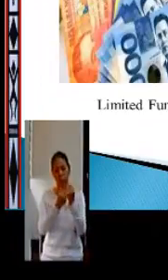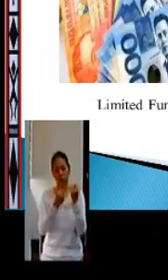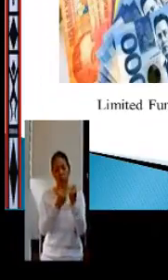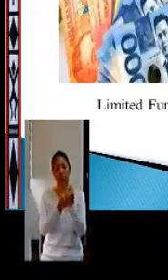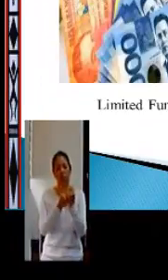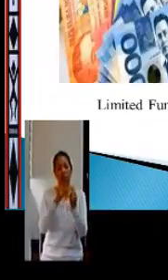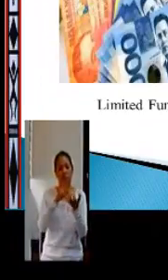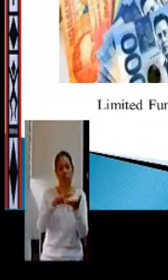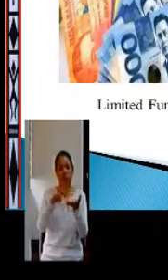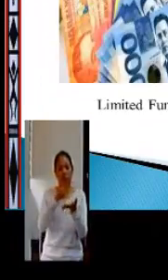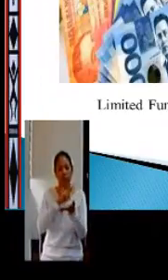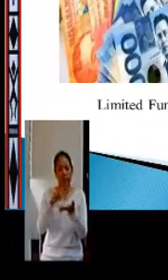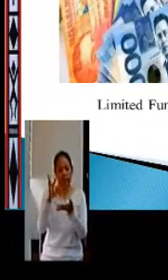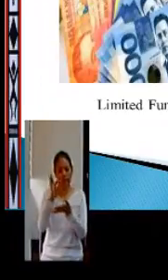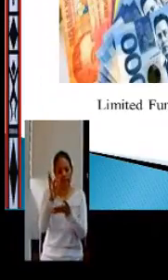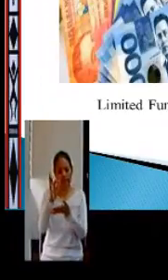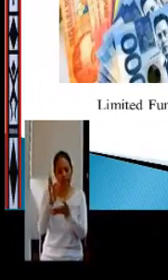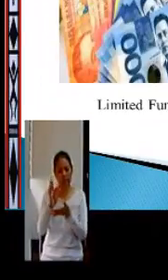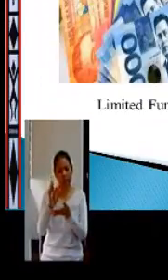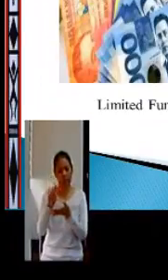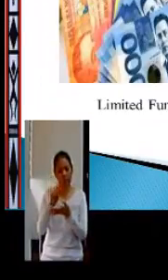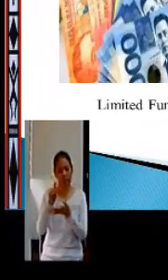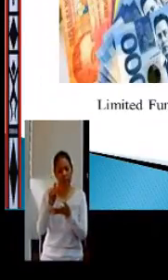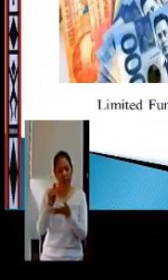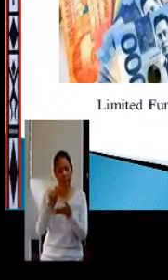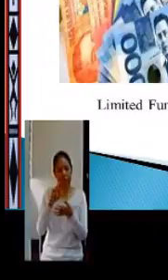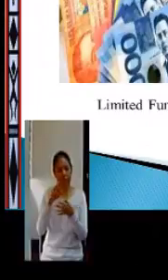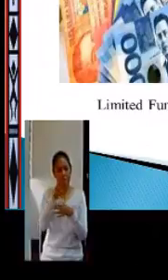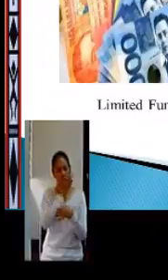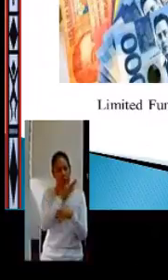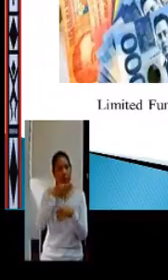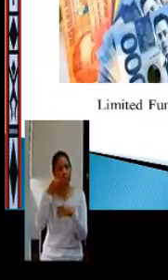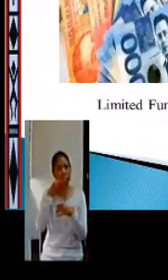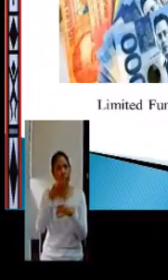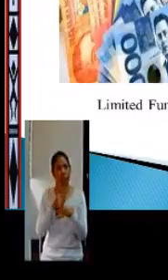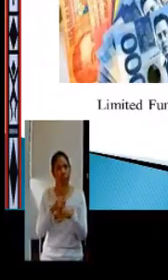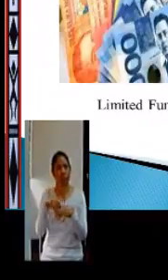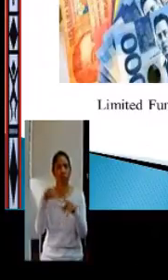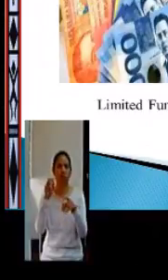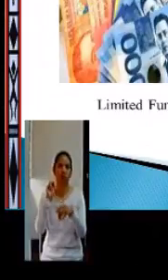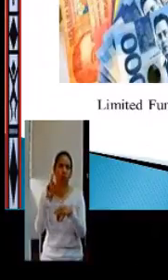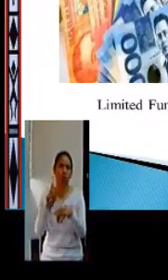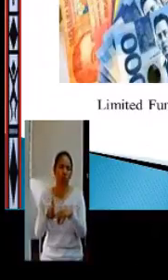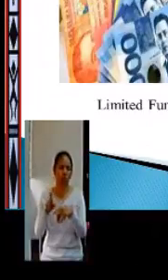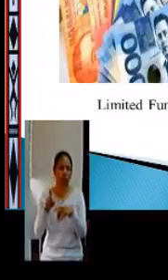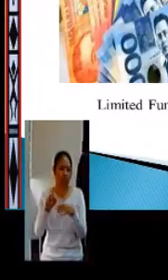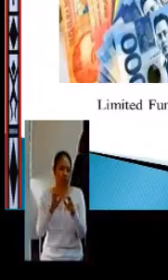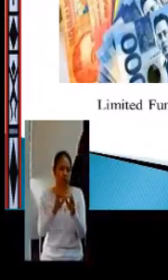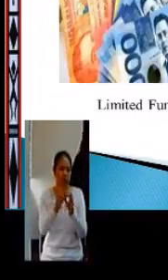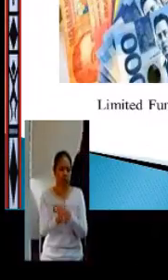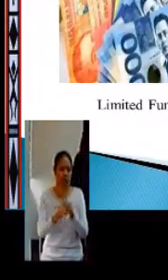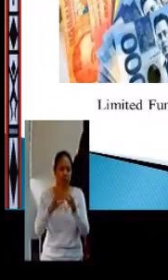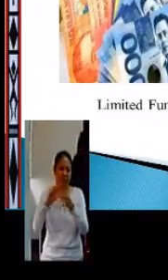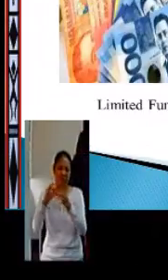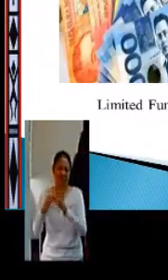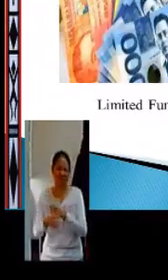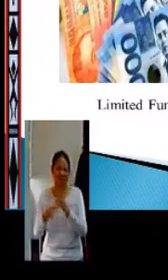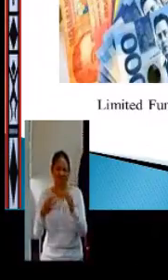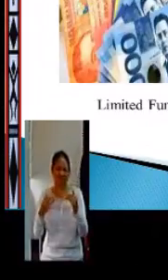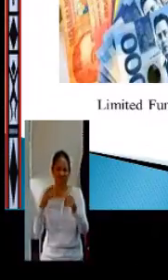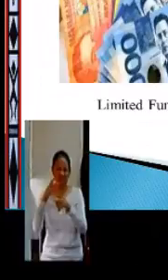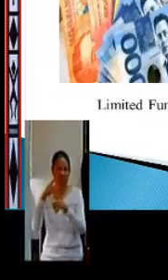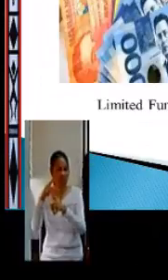example, rice planting synchronization ordinance, yung mga pagplant dapat sa buwan na ito, hindi na